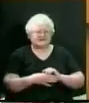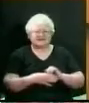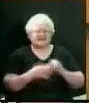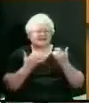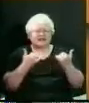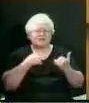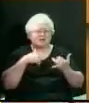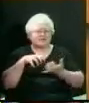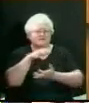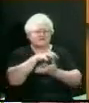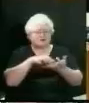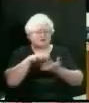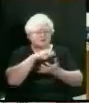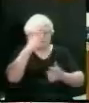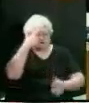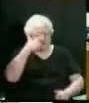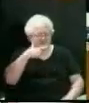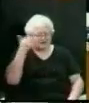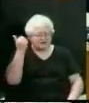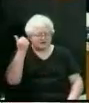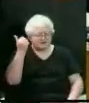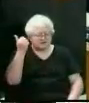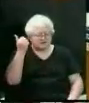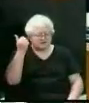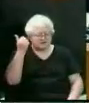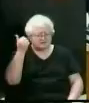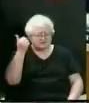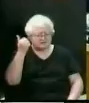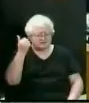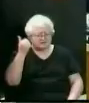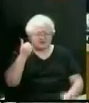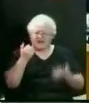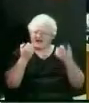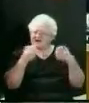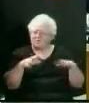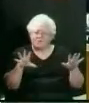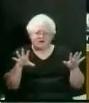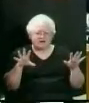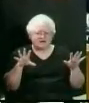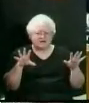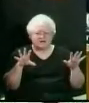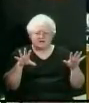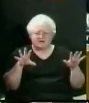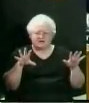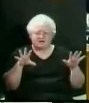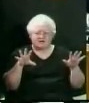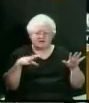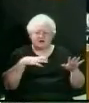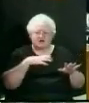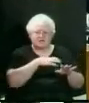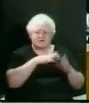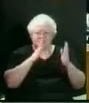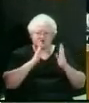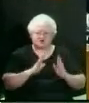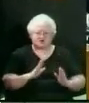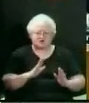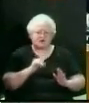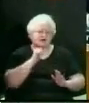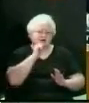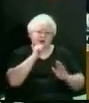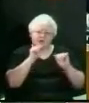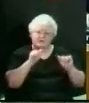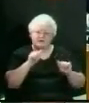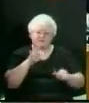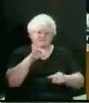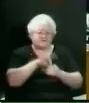now because I really don't want Commissioner Wright not to be able to vote if